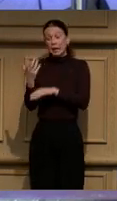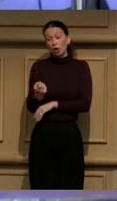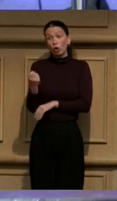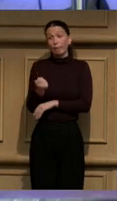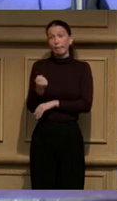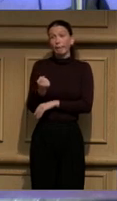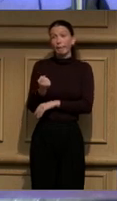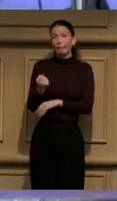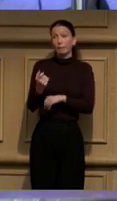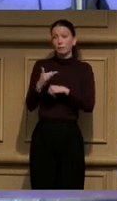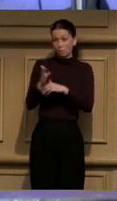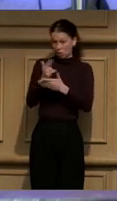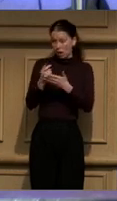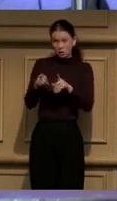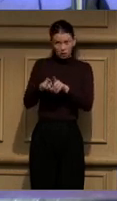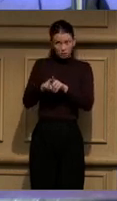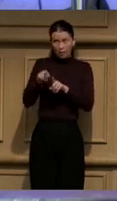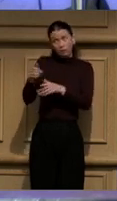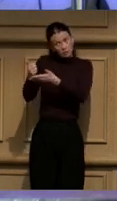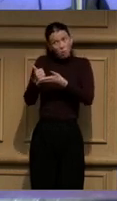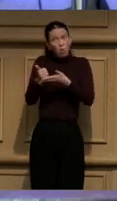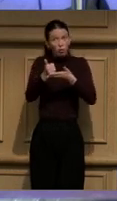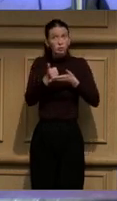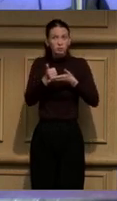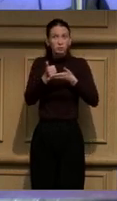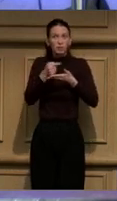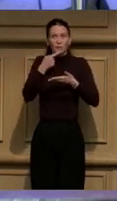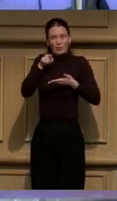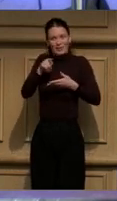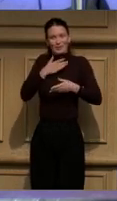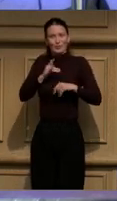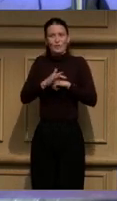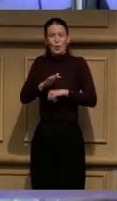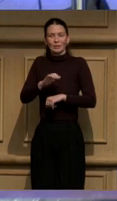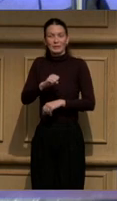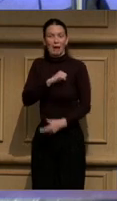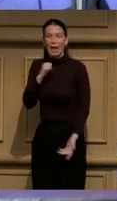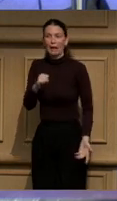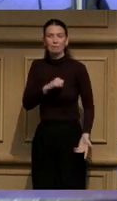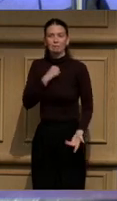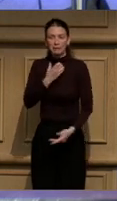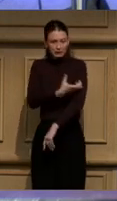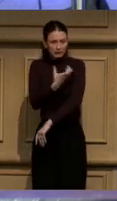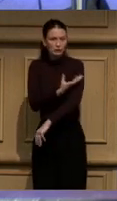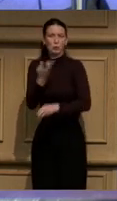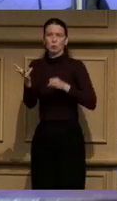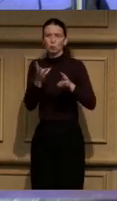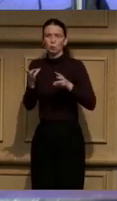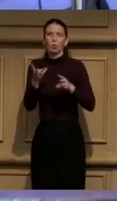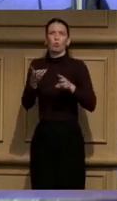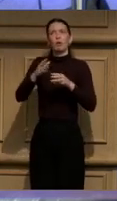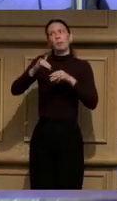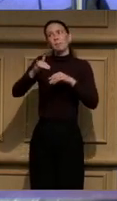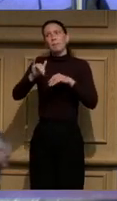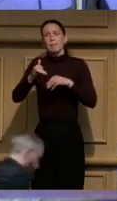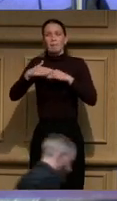wonderful to supporting artists to just survive, to continue and work deeper in their practice and be a little bit